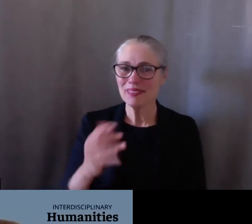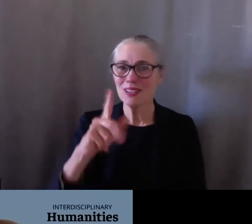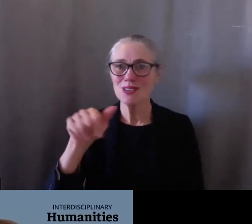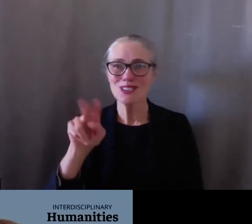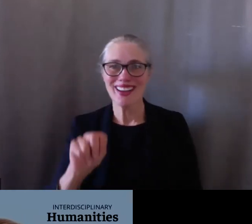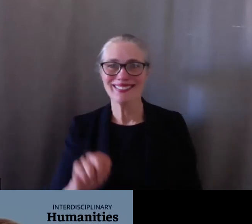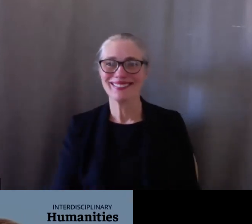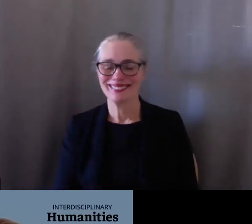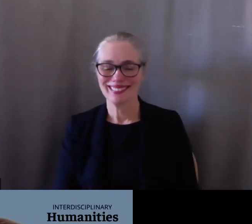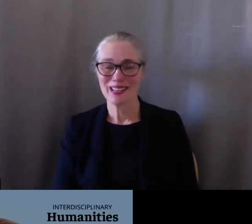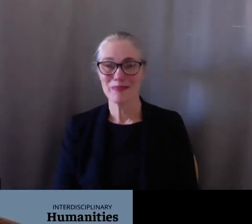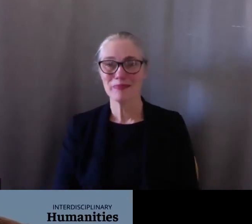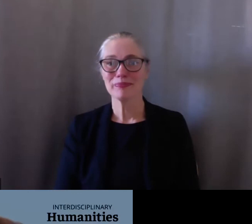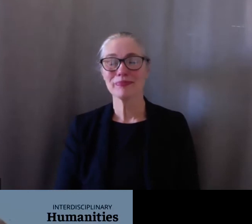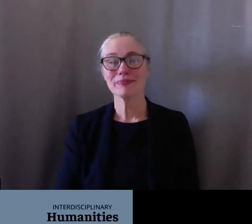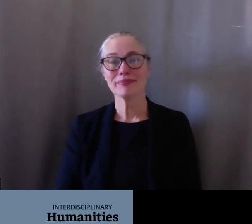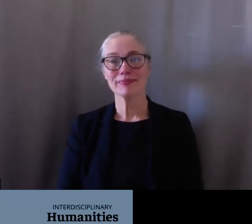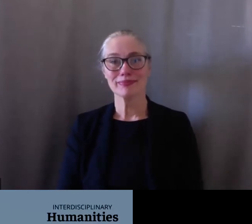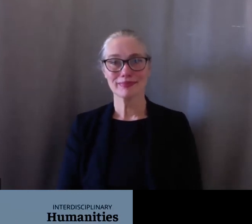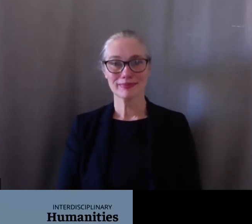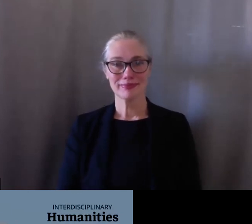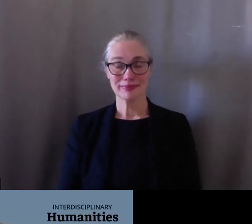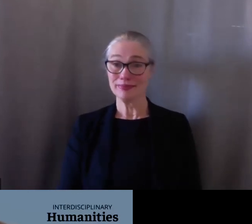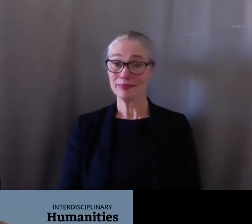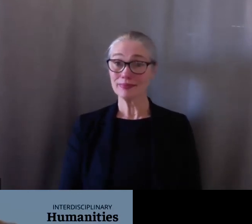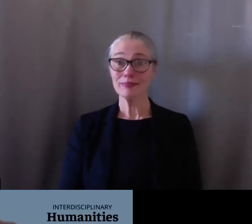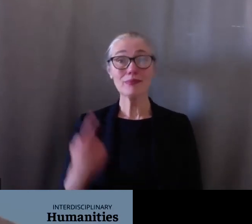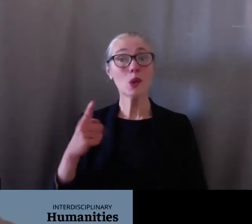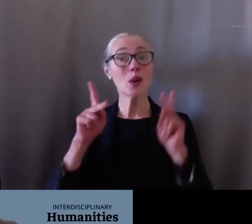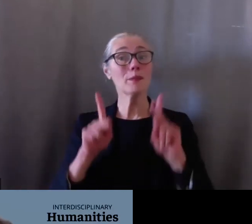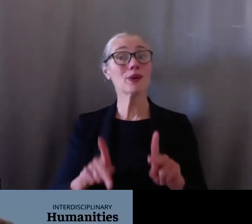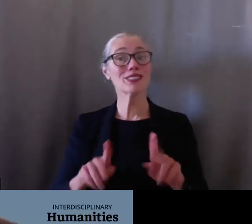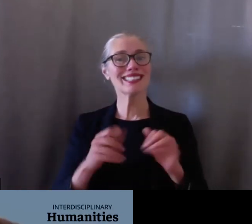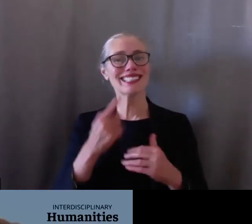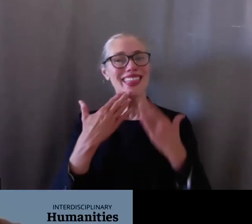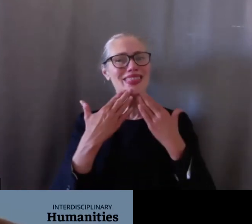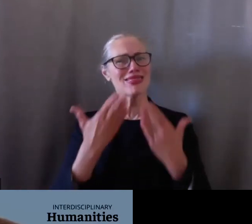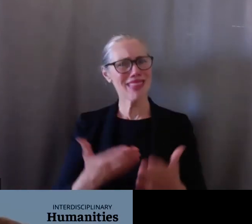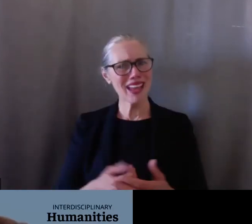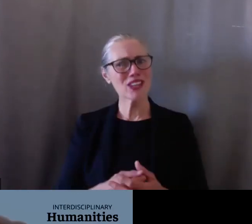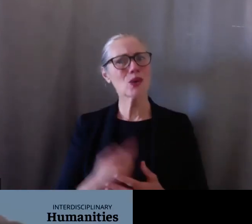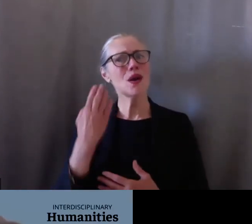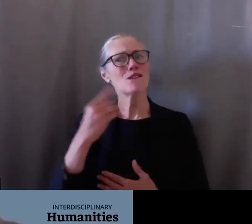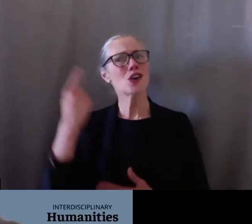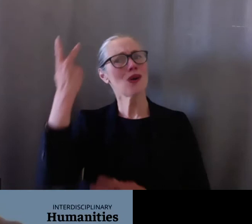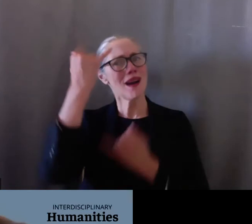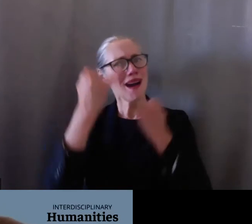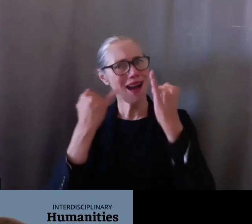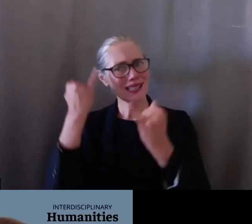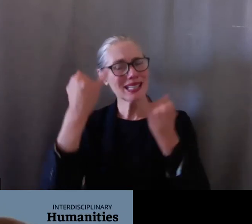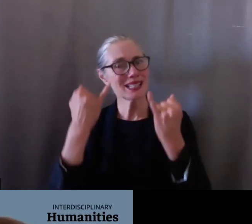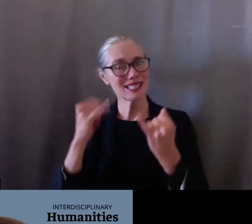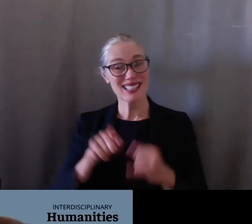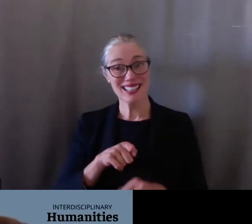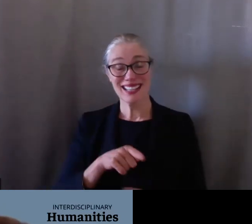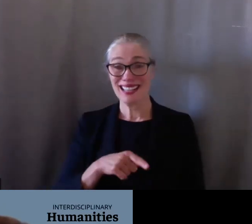is, how far outside of the antebellum and recent postbellum US can the creative